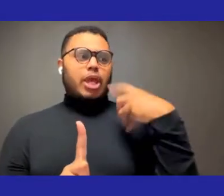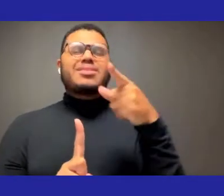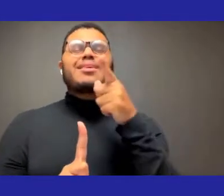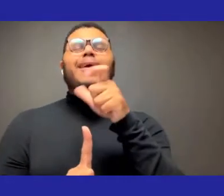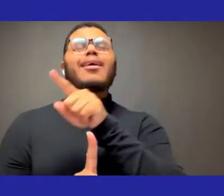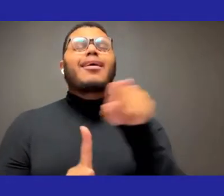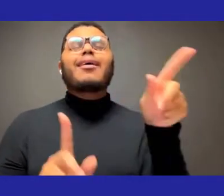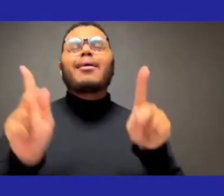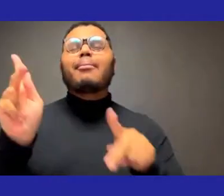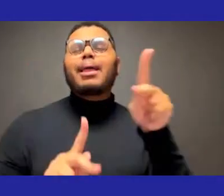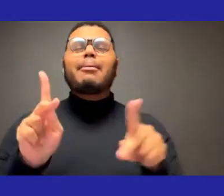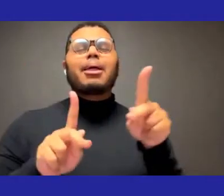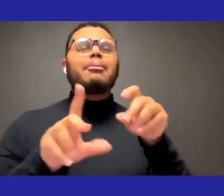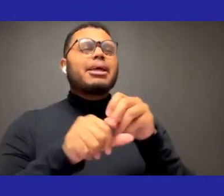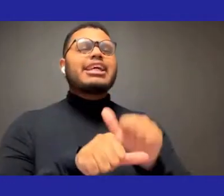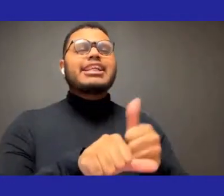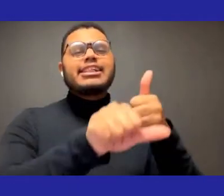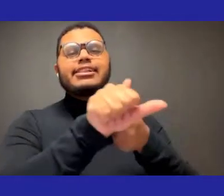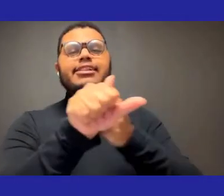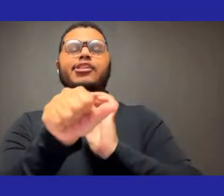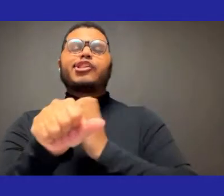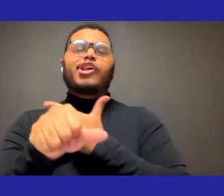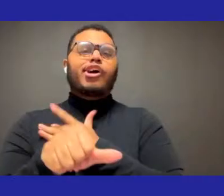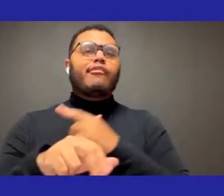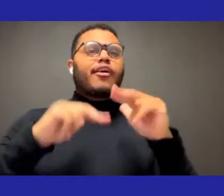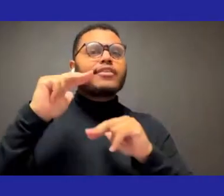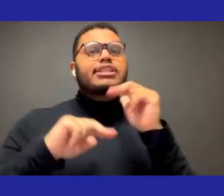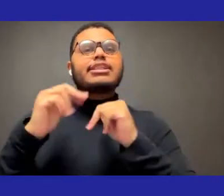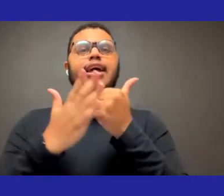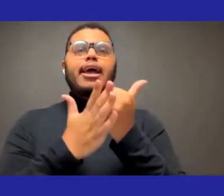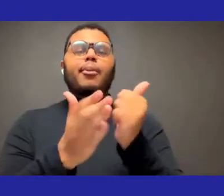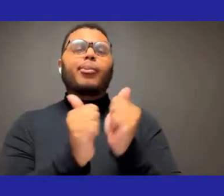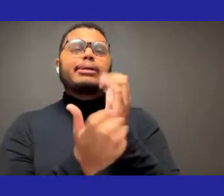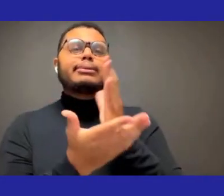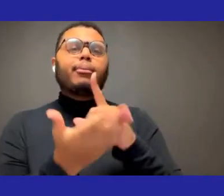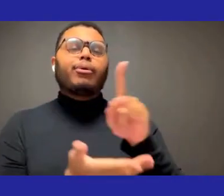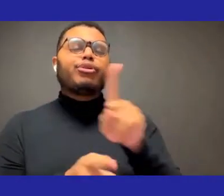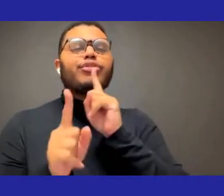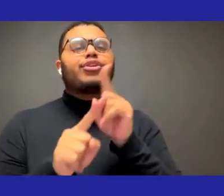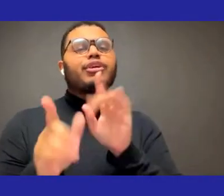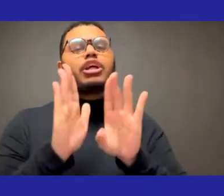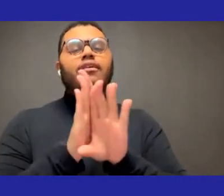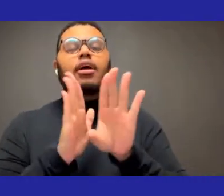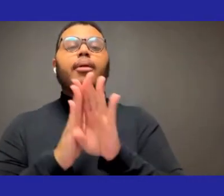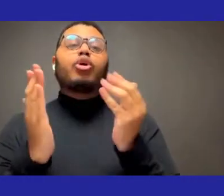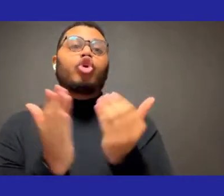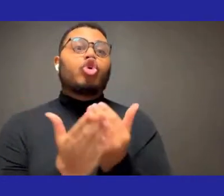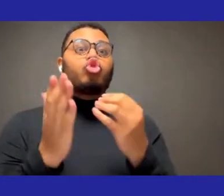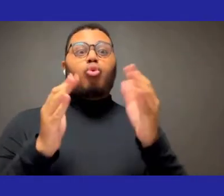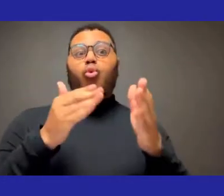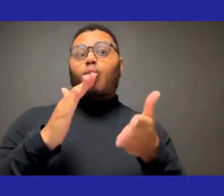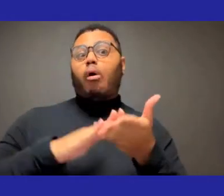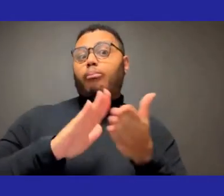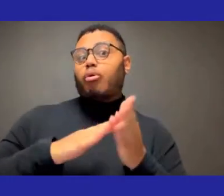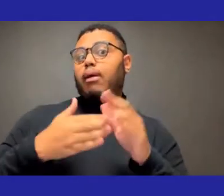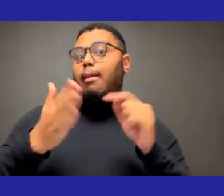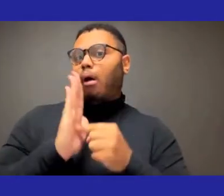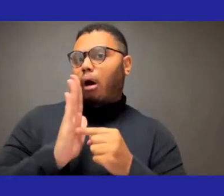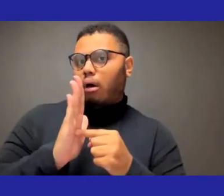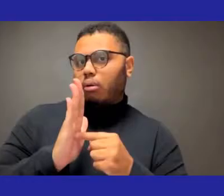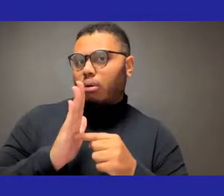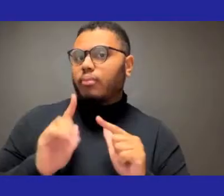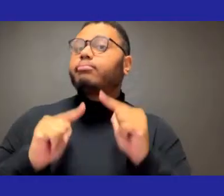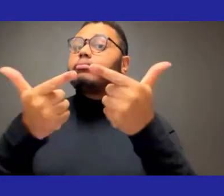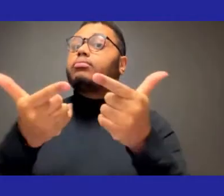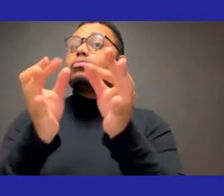each of our facilities to help with some of those reports and develop a new operating model. In addition to that, she